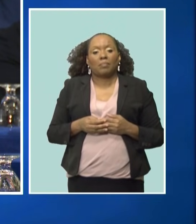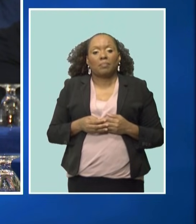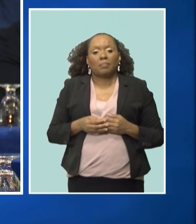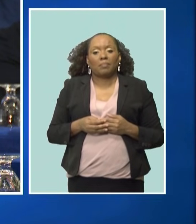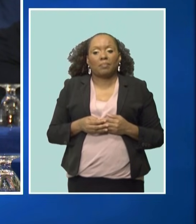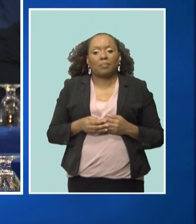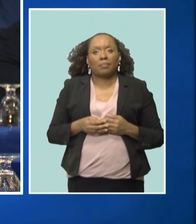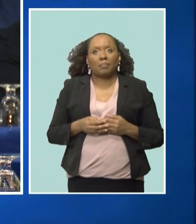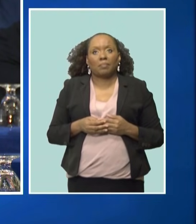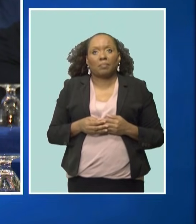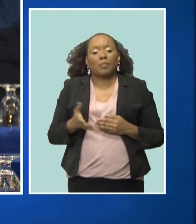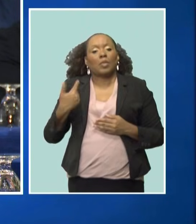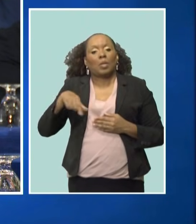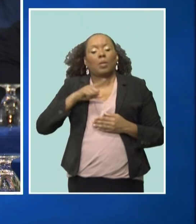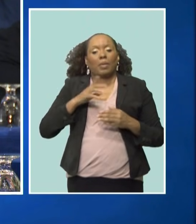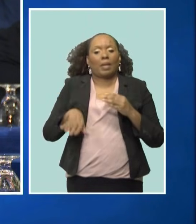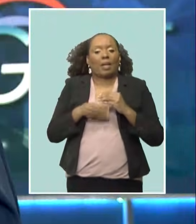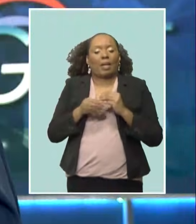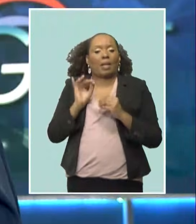natural disaster clauses.